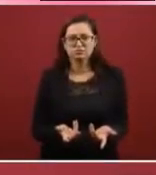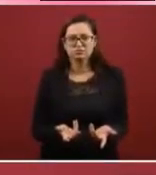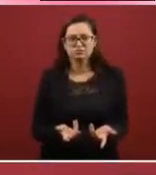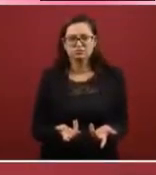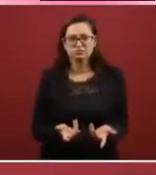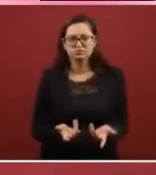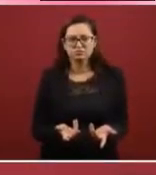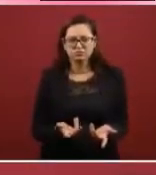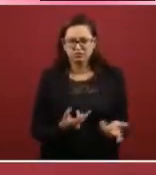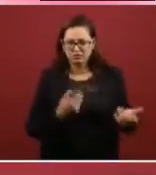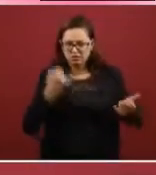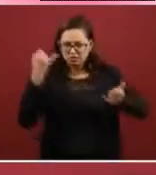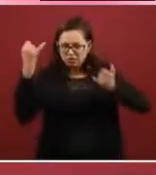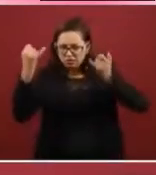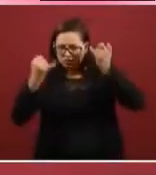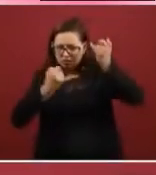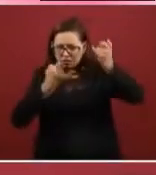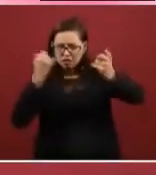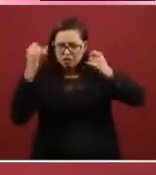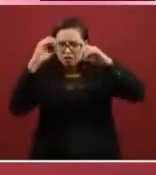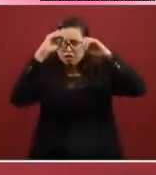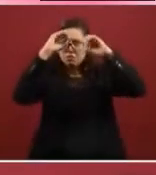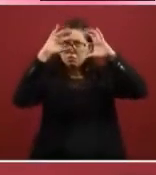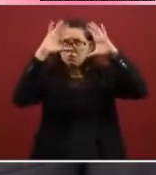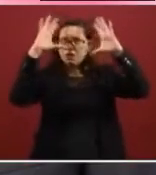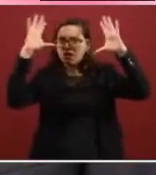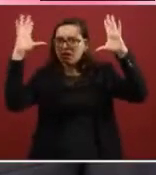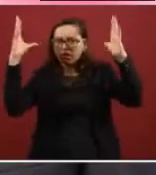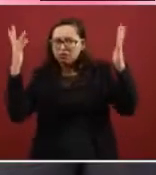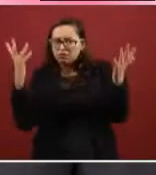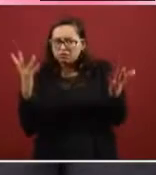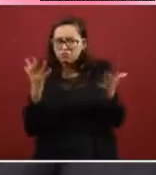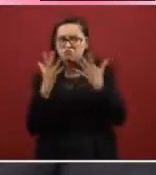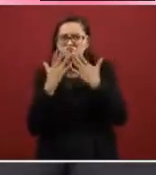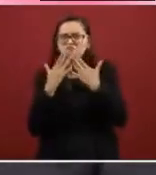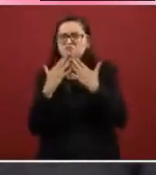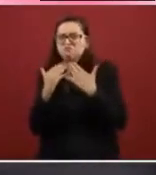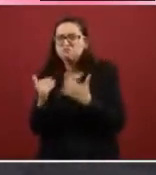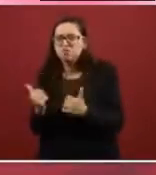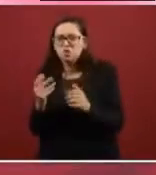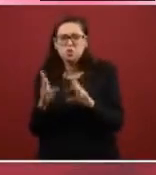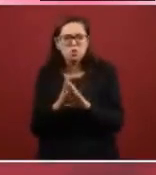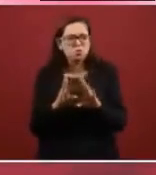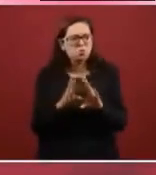una fantasía. That's a fantasy. ¿Cómo vuelos rasantes?